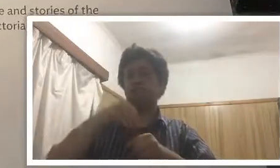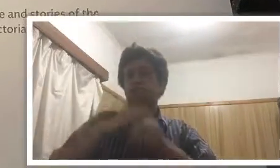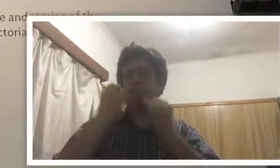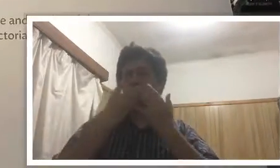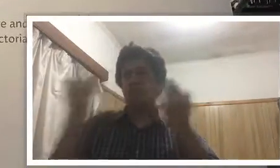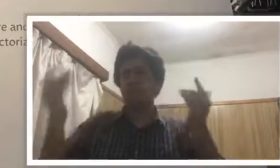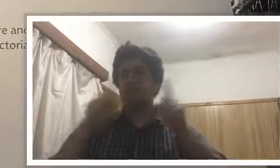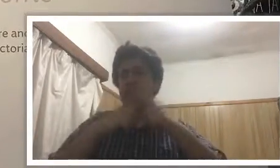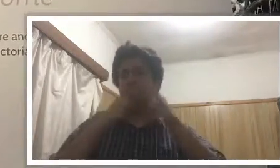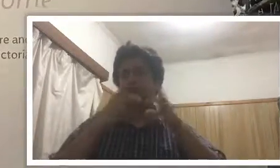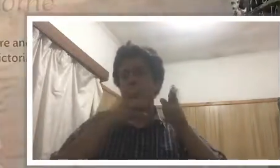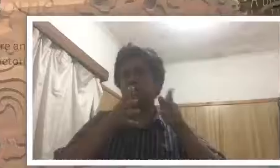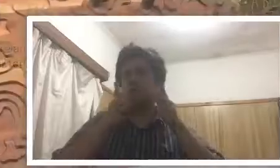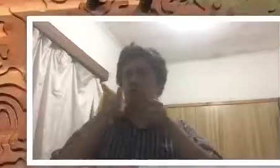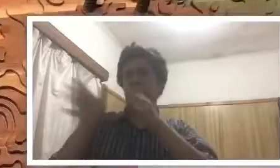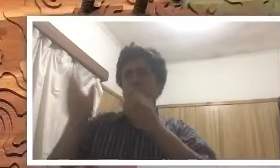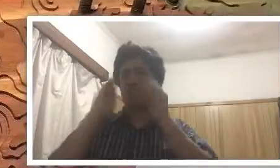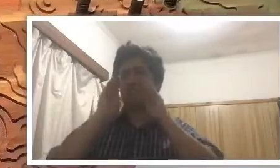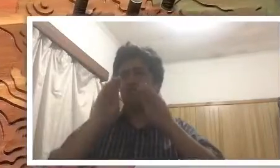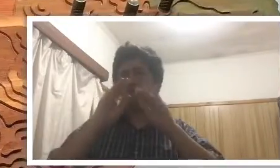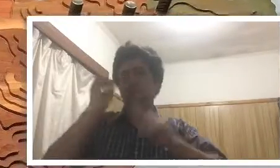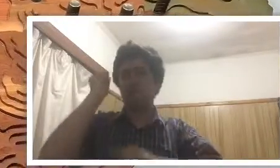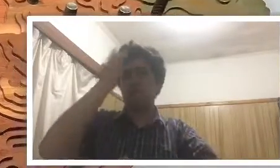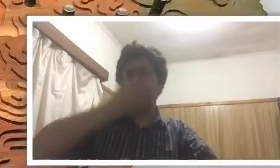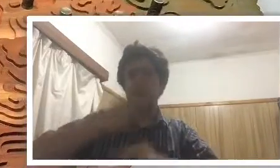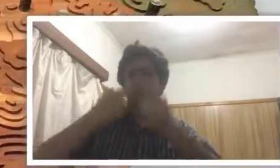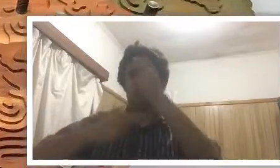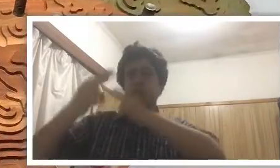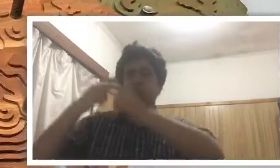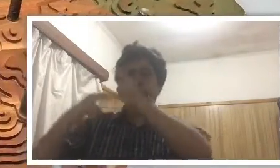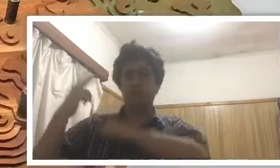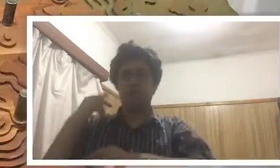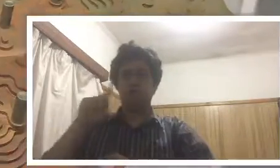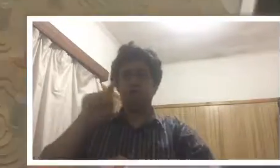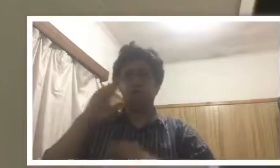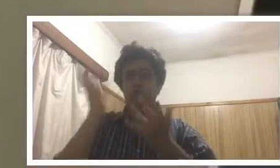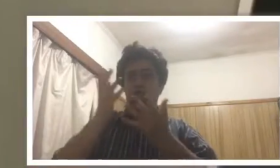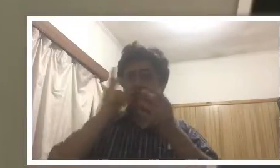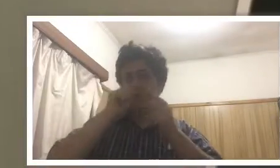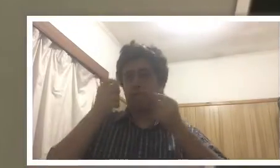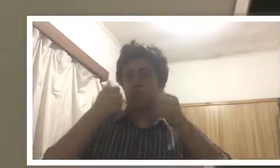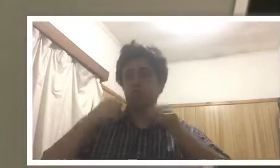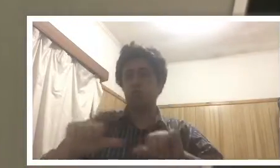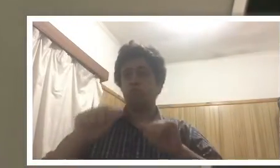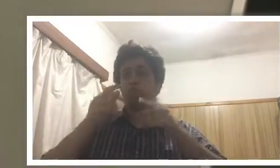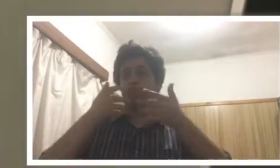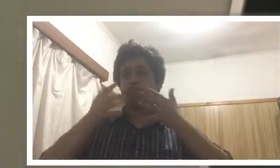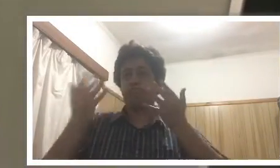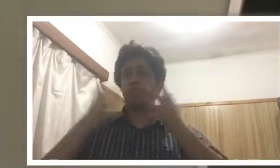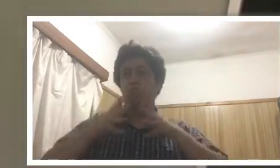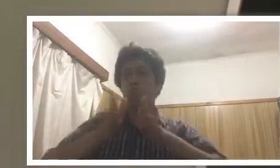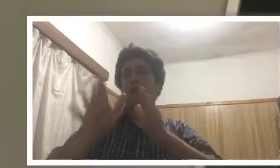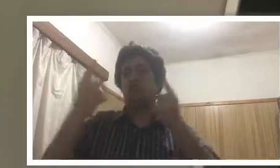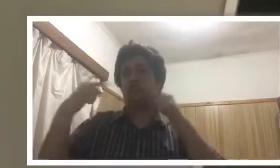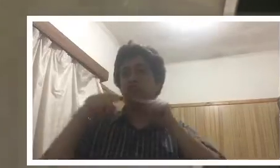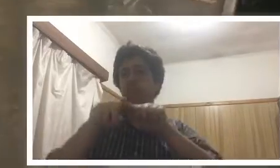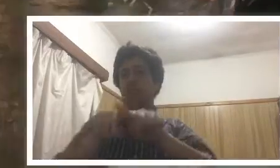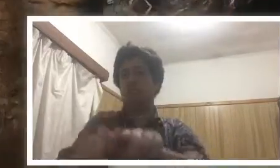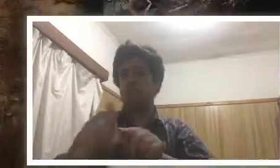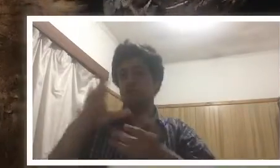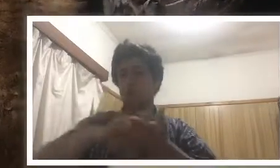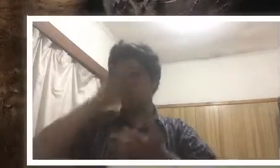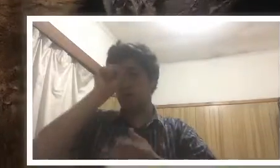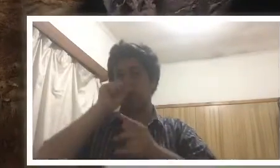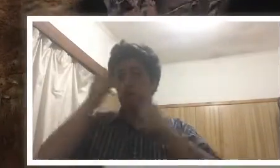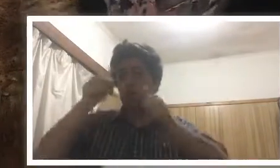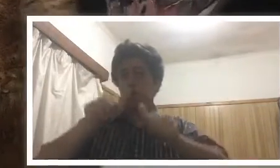Bunjalaka Cultural Centre consists of different ways of teaching Aboriginal history, which is done by using numerous interactive devices that